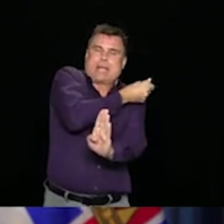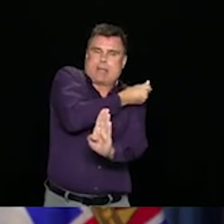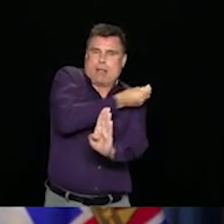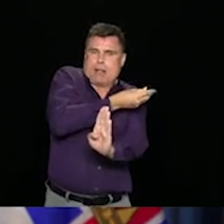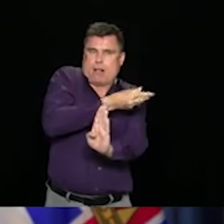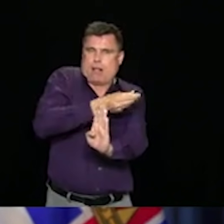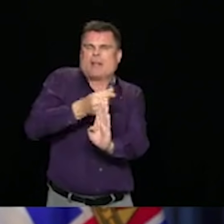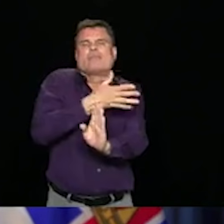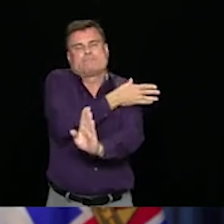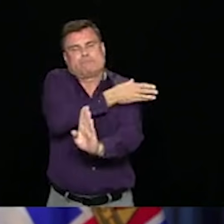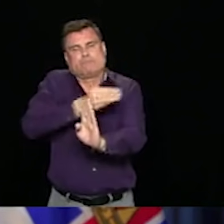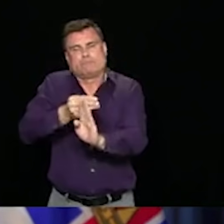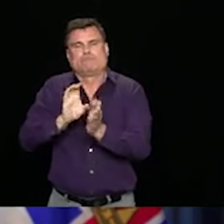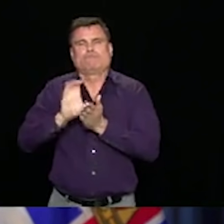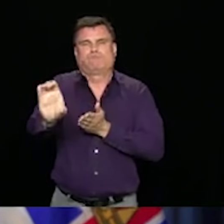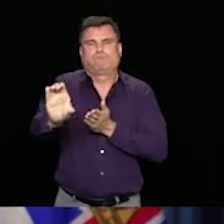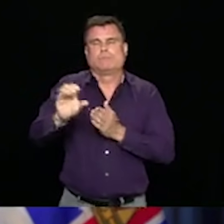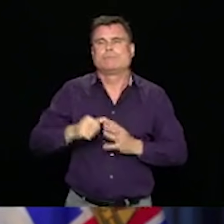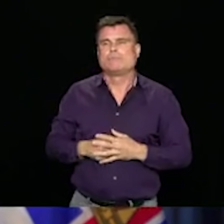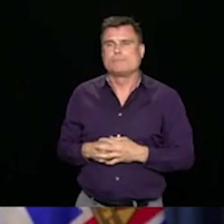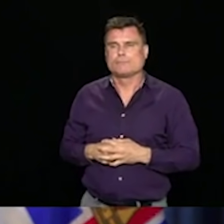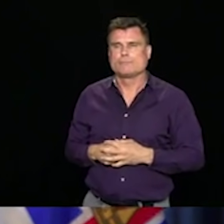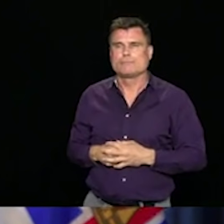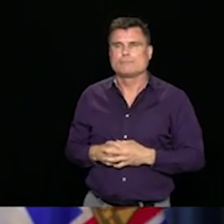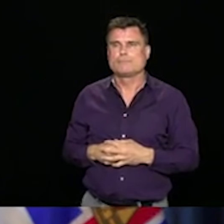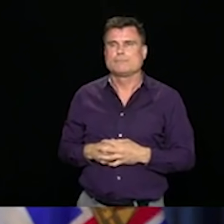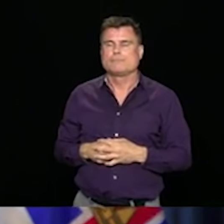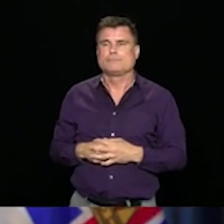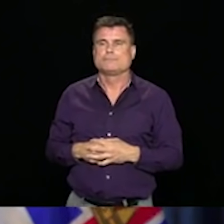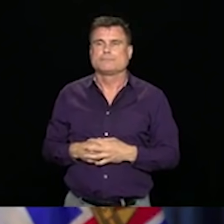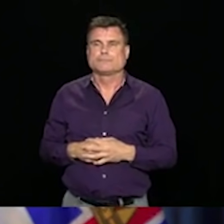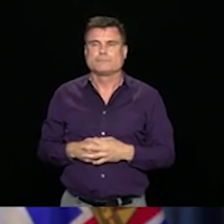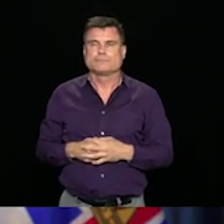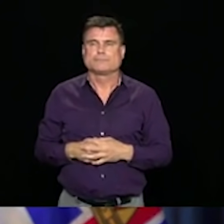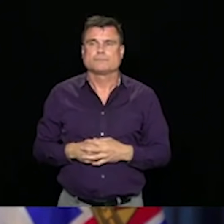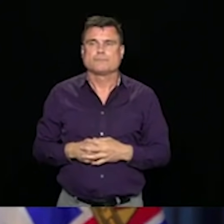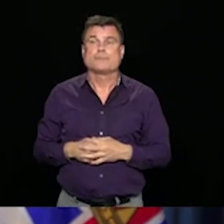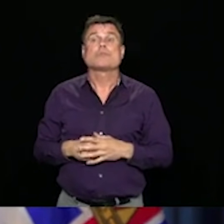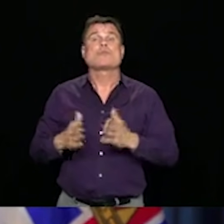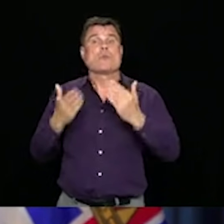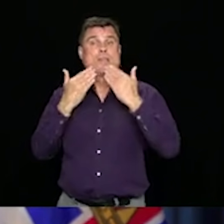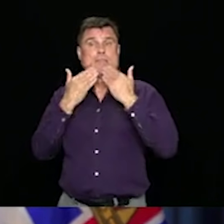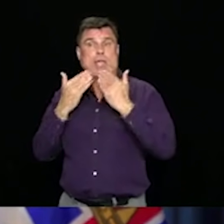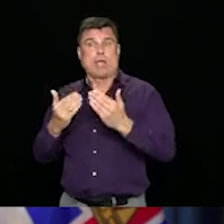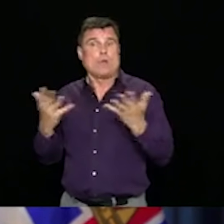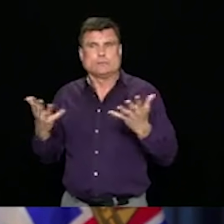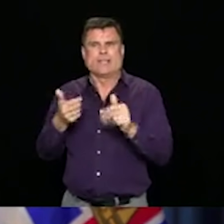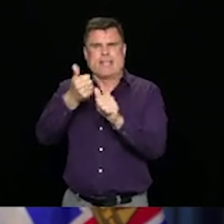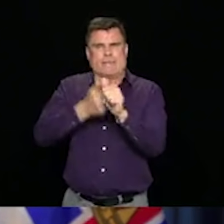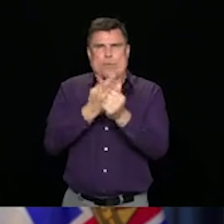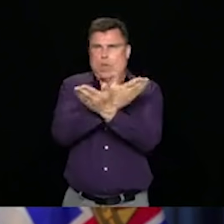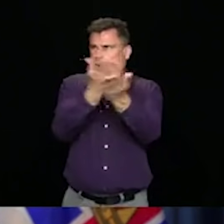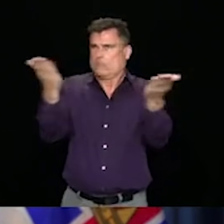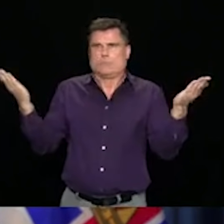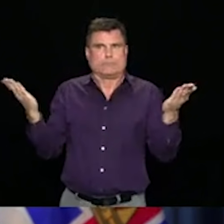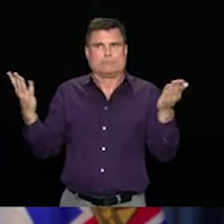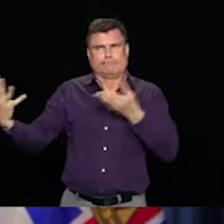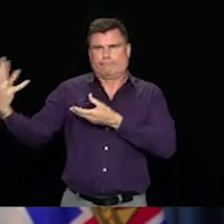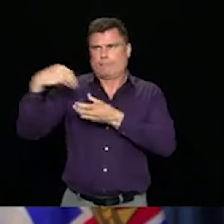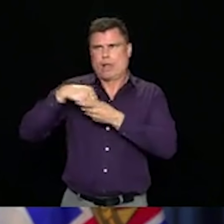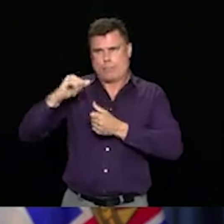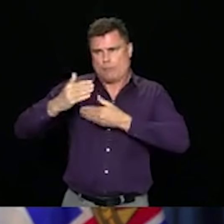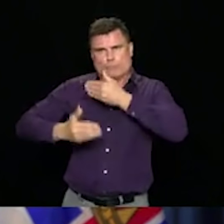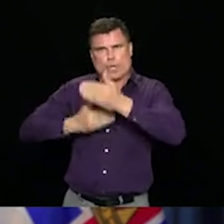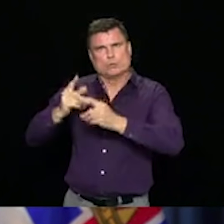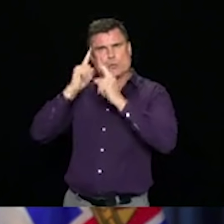their wages rise under the single site initiative. And so I wanted to express my appreciation to everyone involved